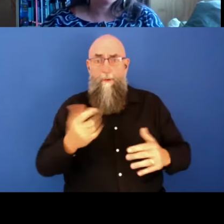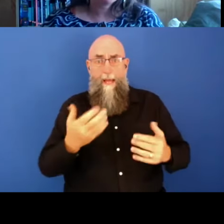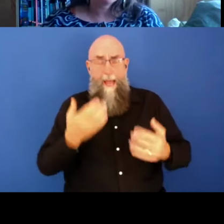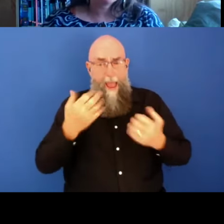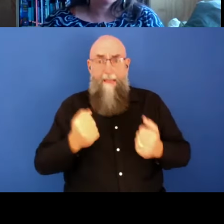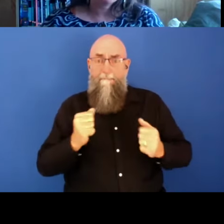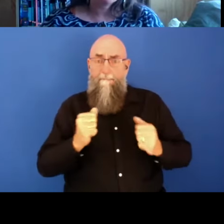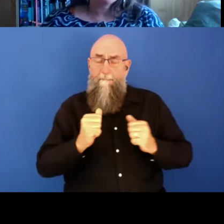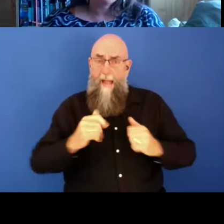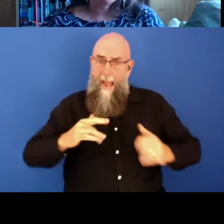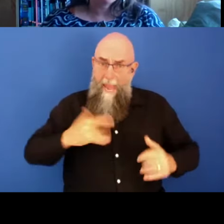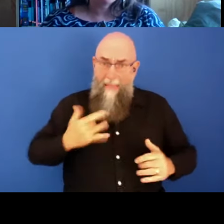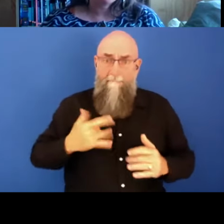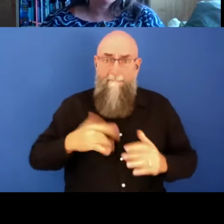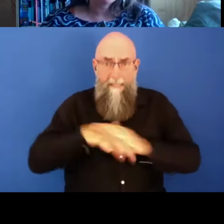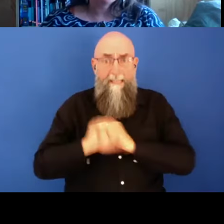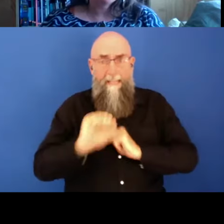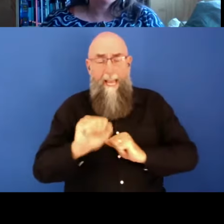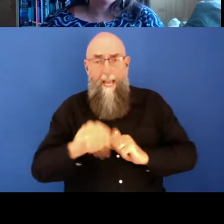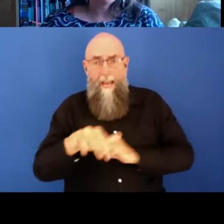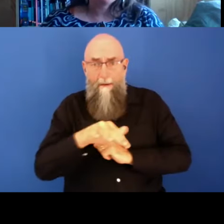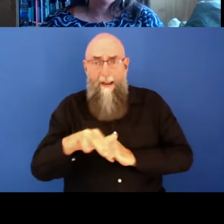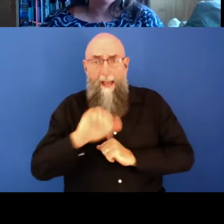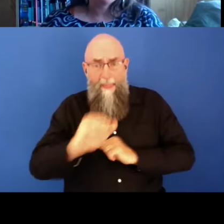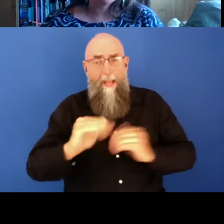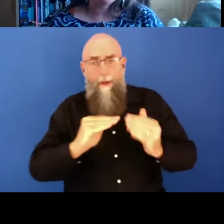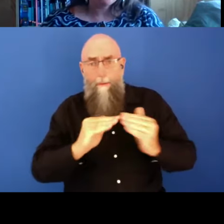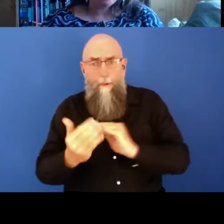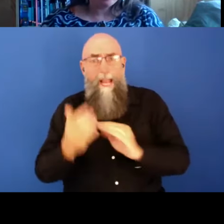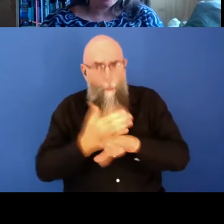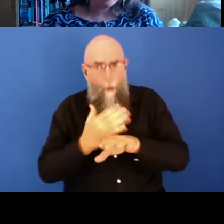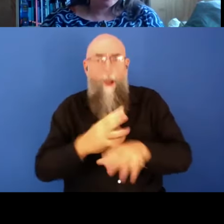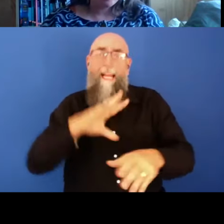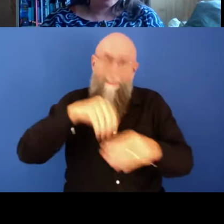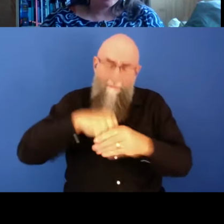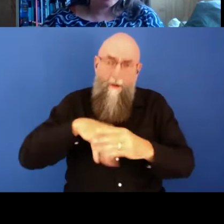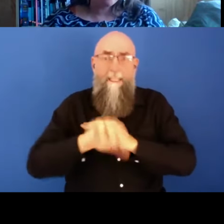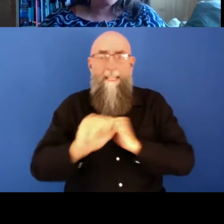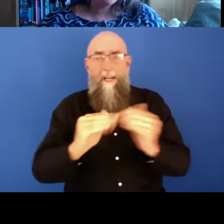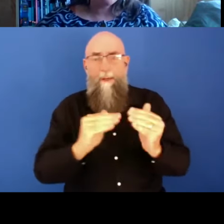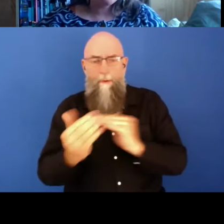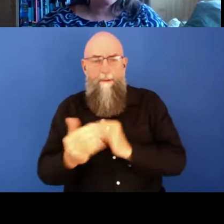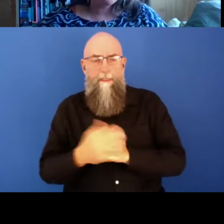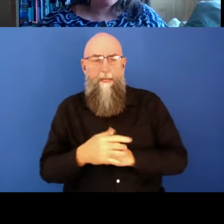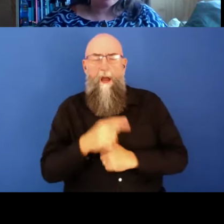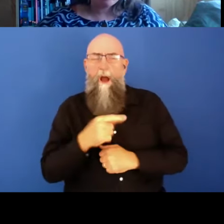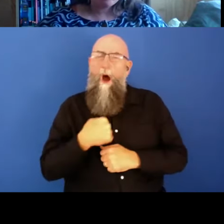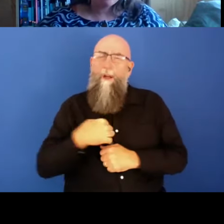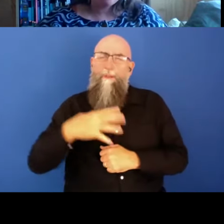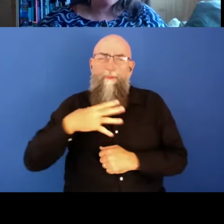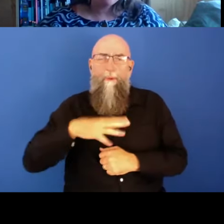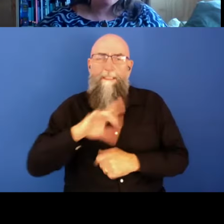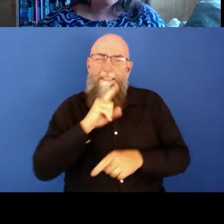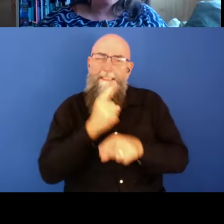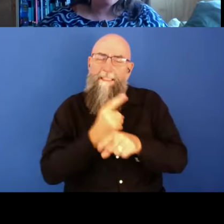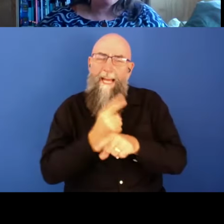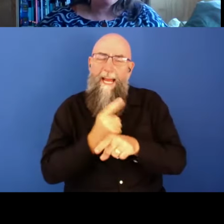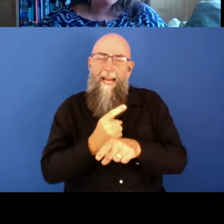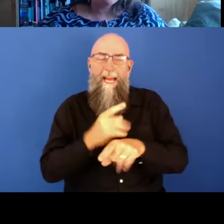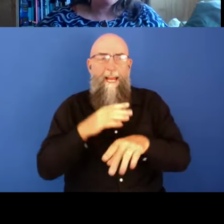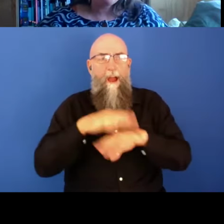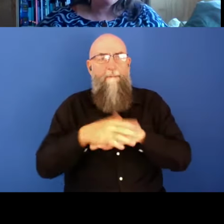yeah i do feel like i want to highlight some of the amazing work that the creative recovery network are doing